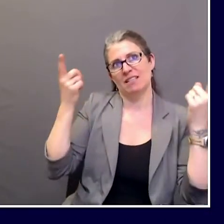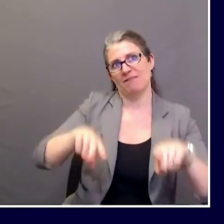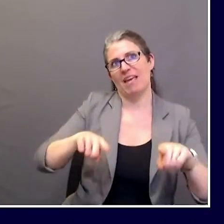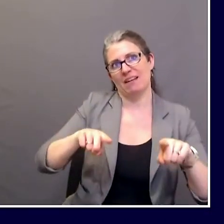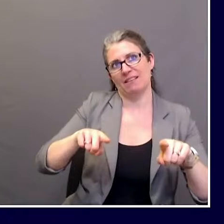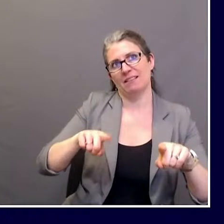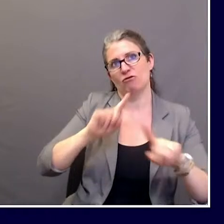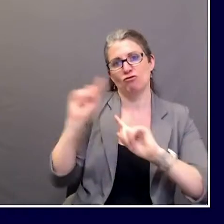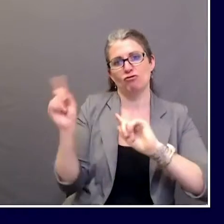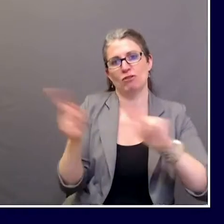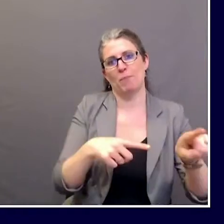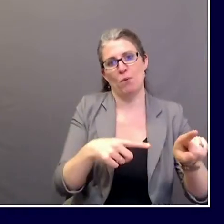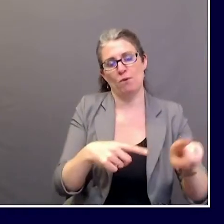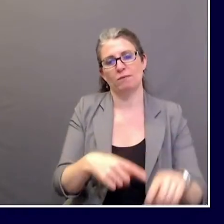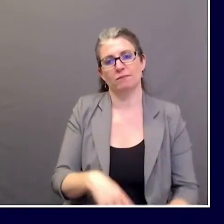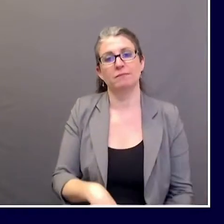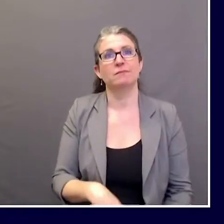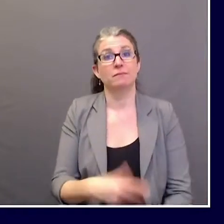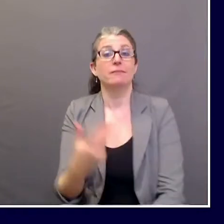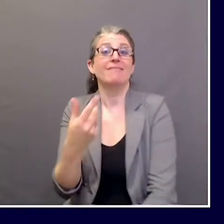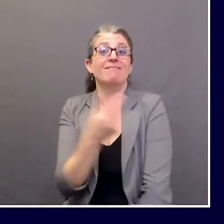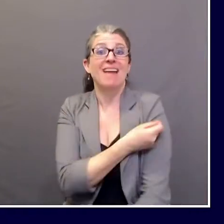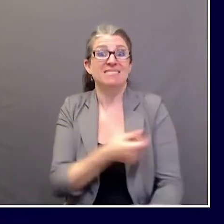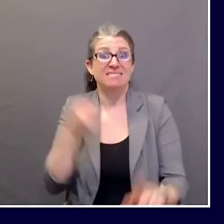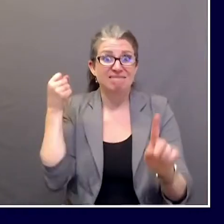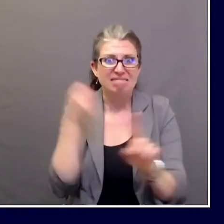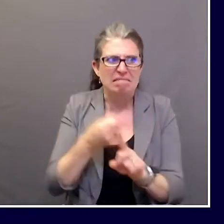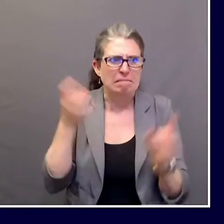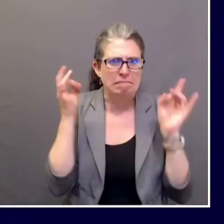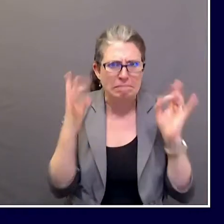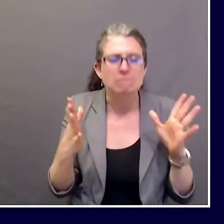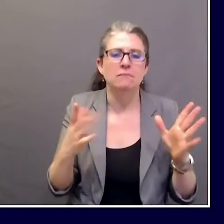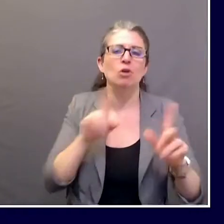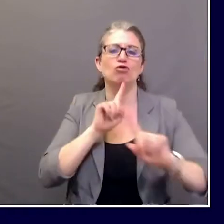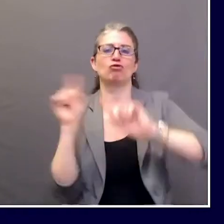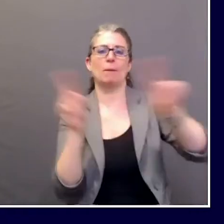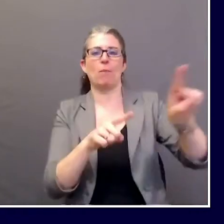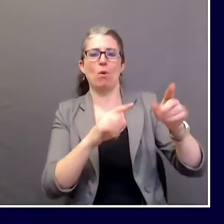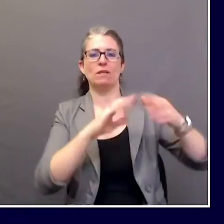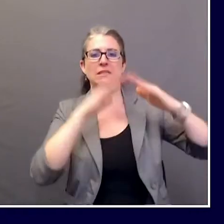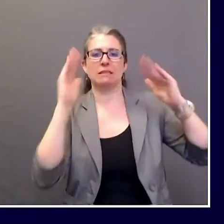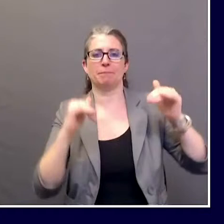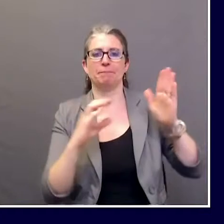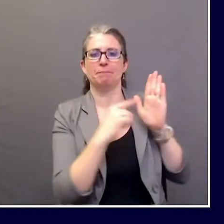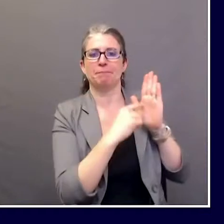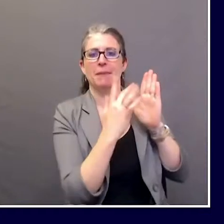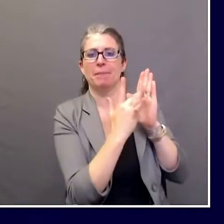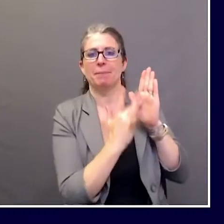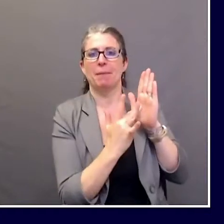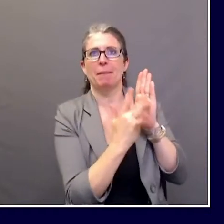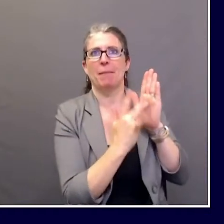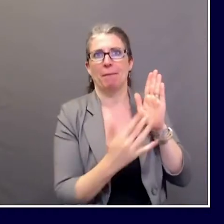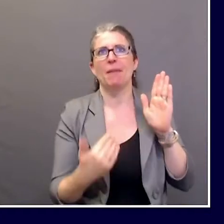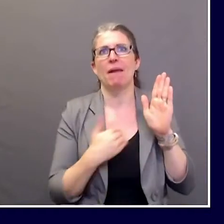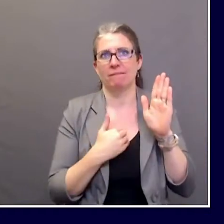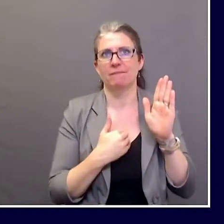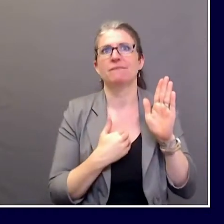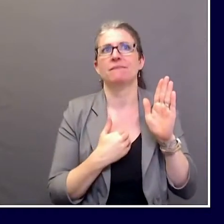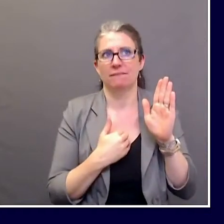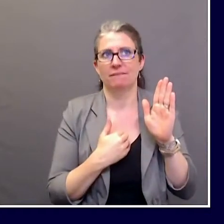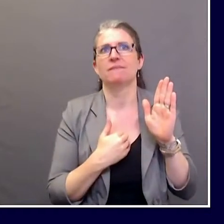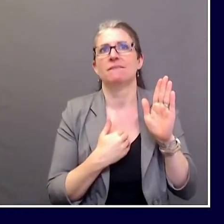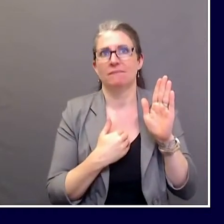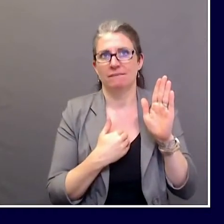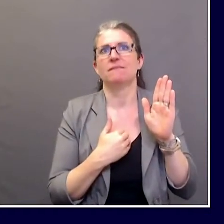from the US FDA. And individuals and healthcare providers can make reports into that system. And depending on what those reports